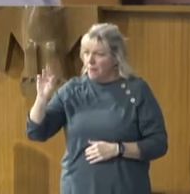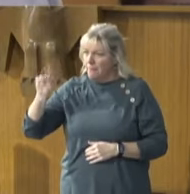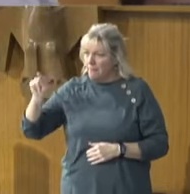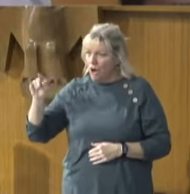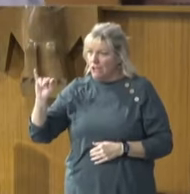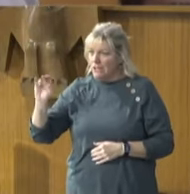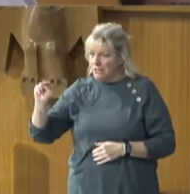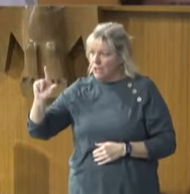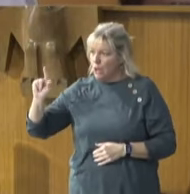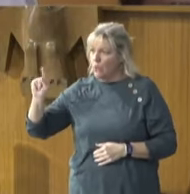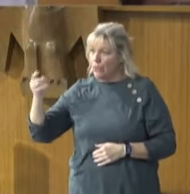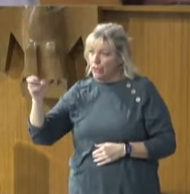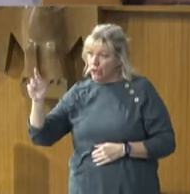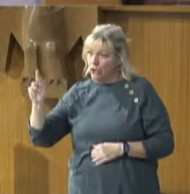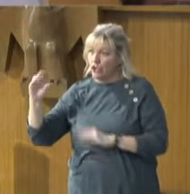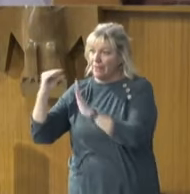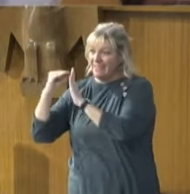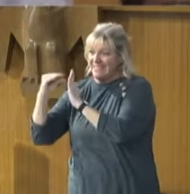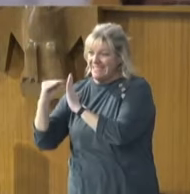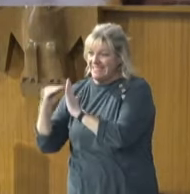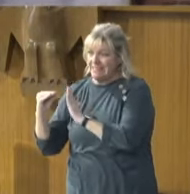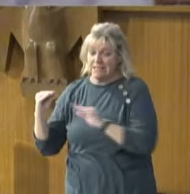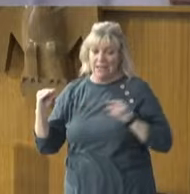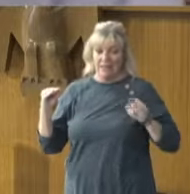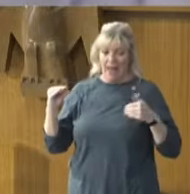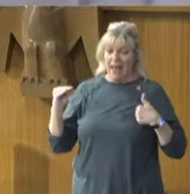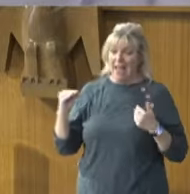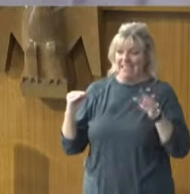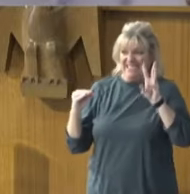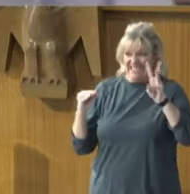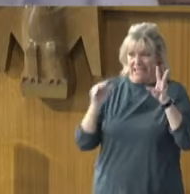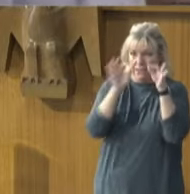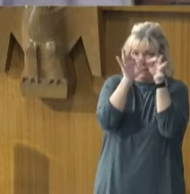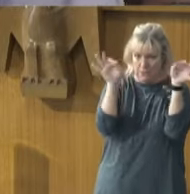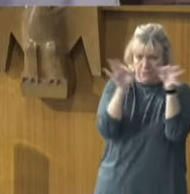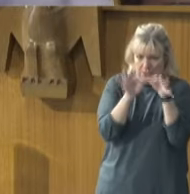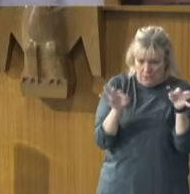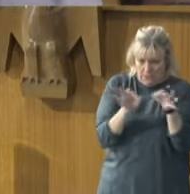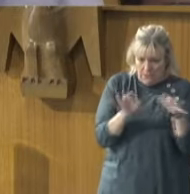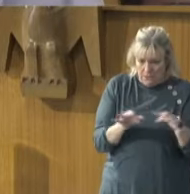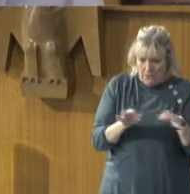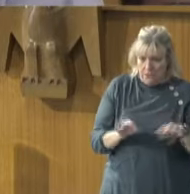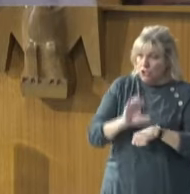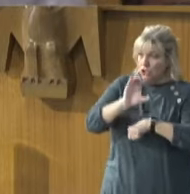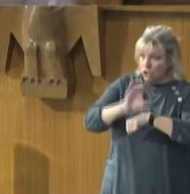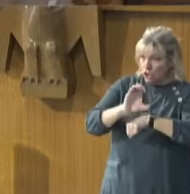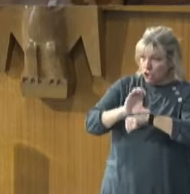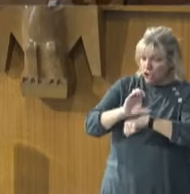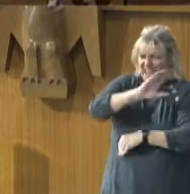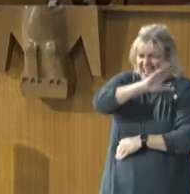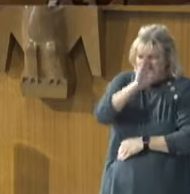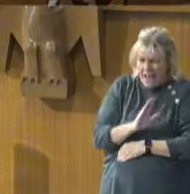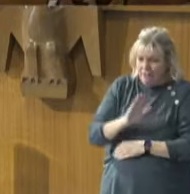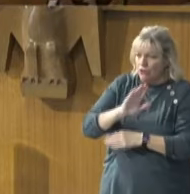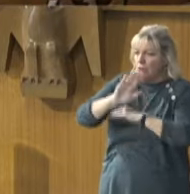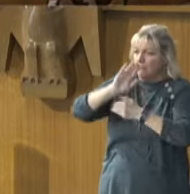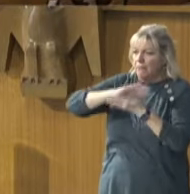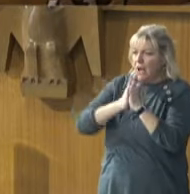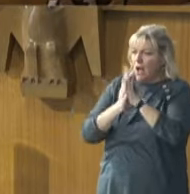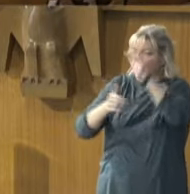And the Barman Declaration had six theses that stated that the church can never become subject to the state.